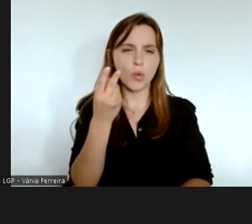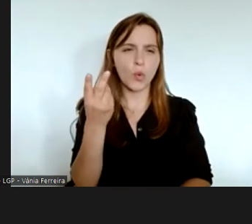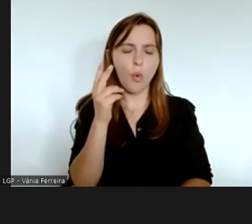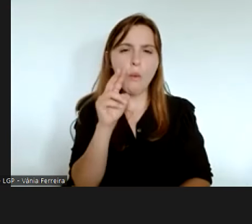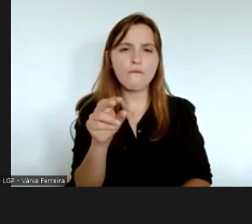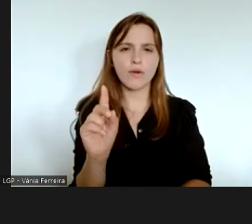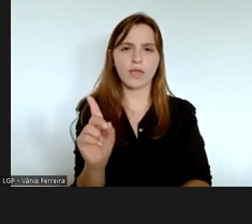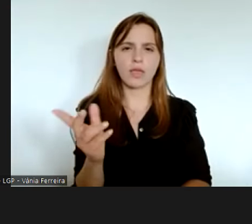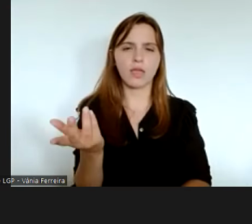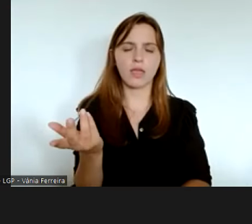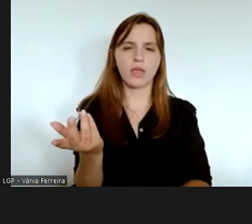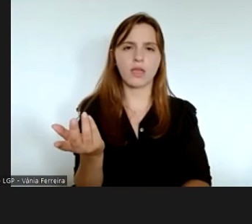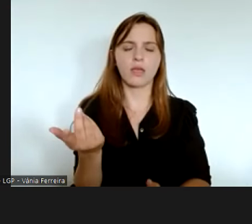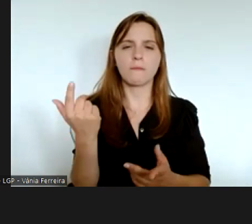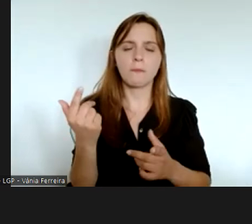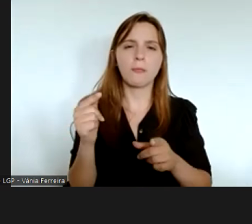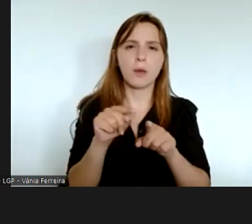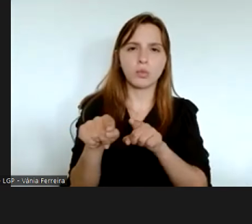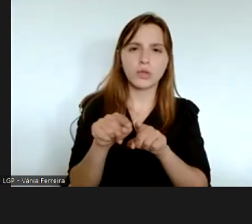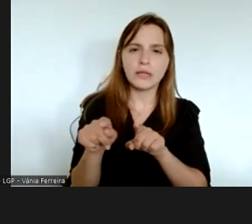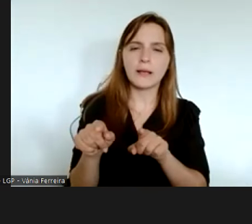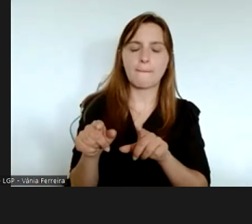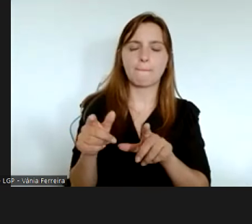where they, like, the politics